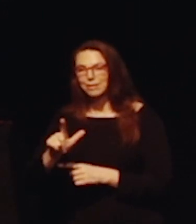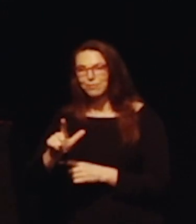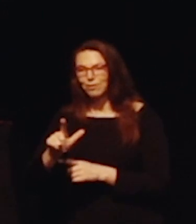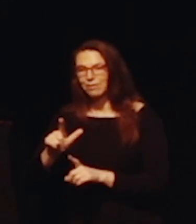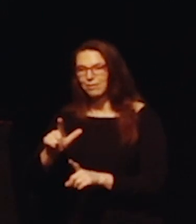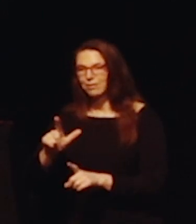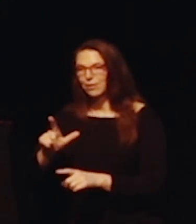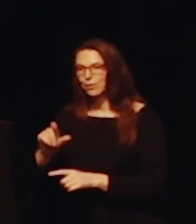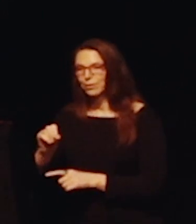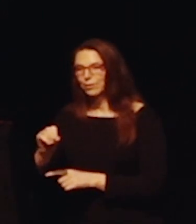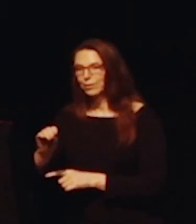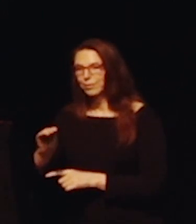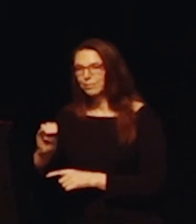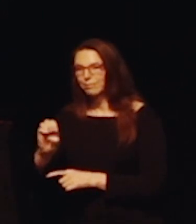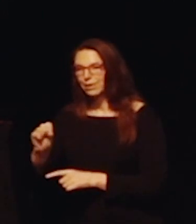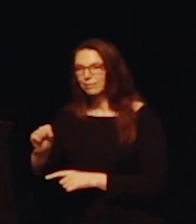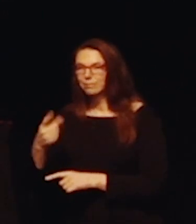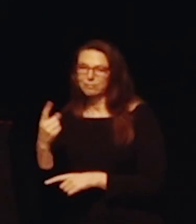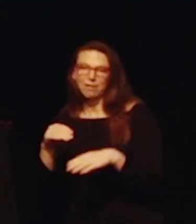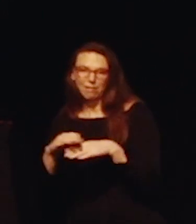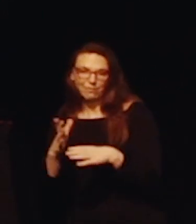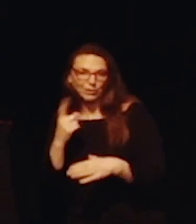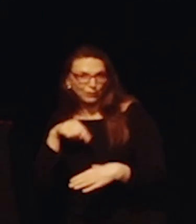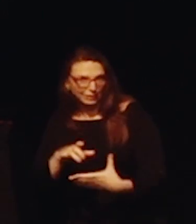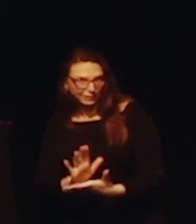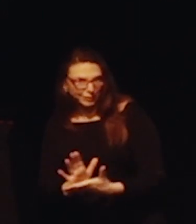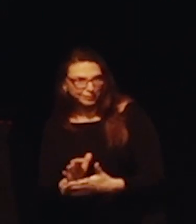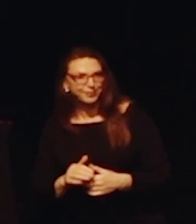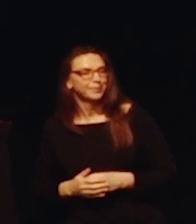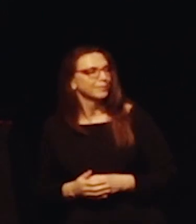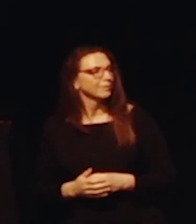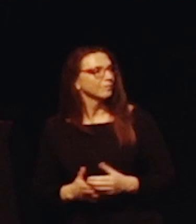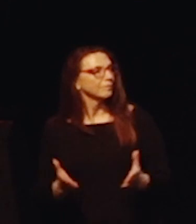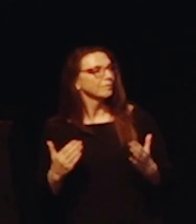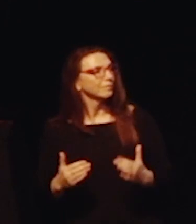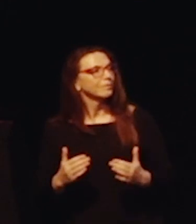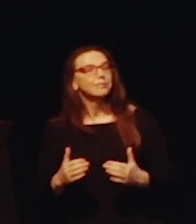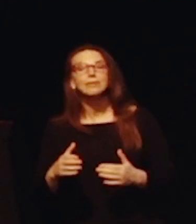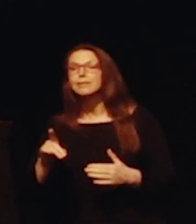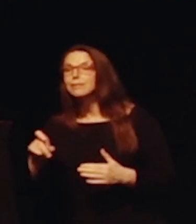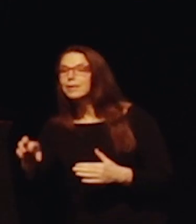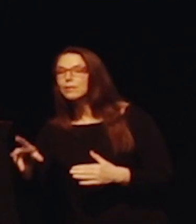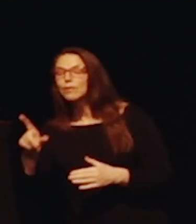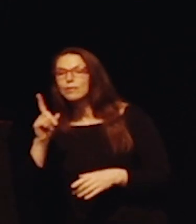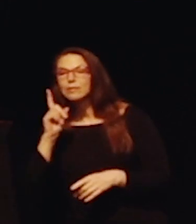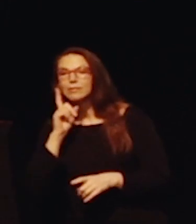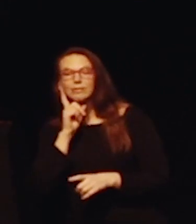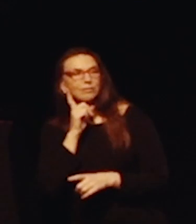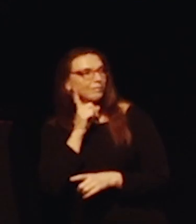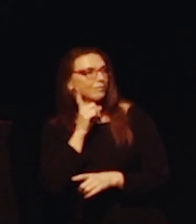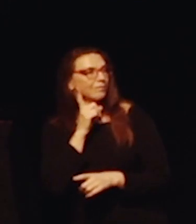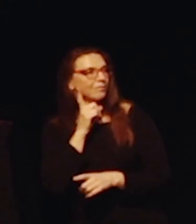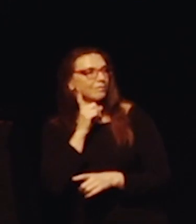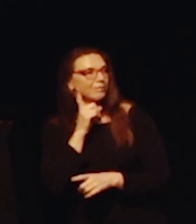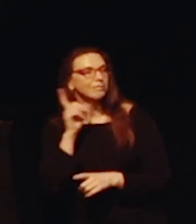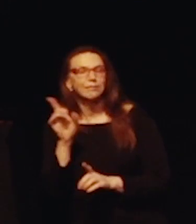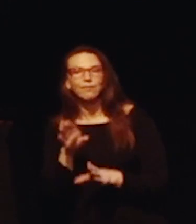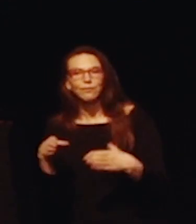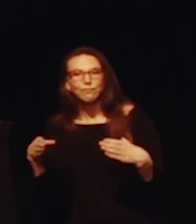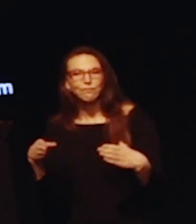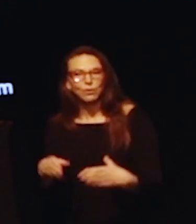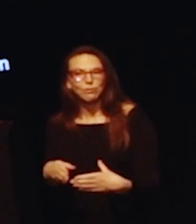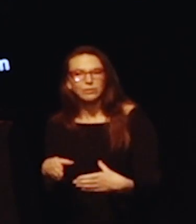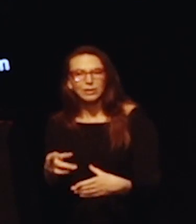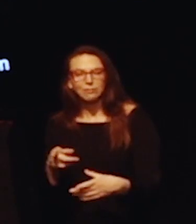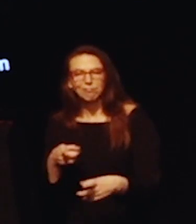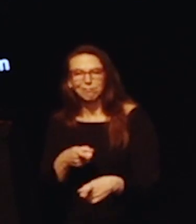Dr. Gabriel Lomas, one of our advisors on the film, and also an editor that's focusing on issues